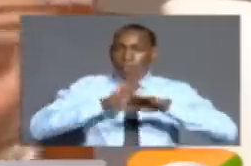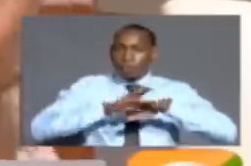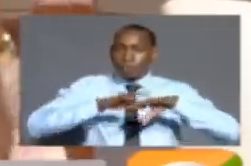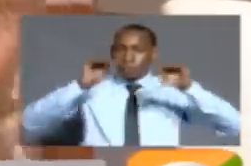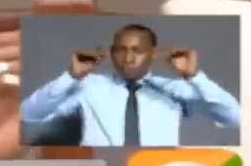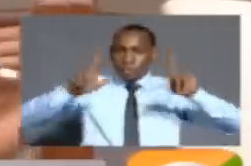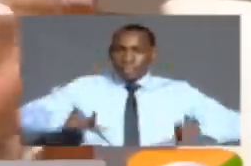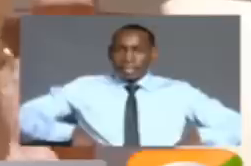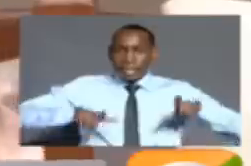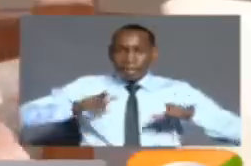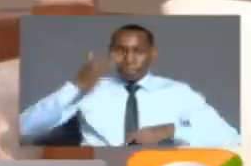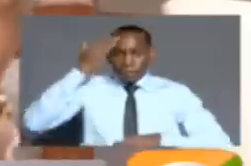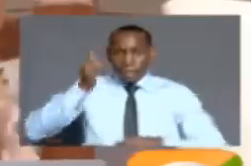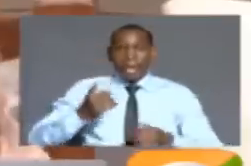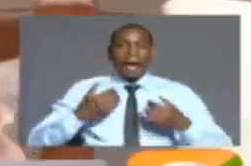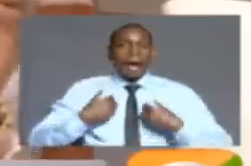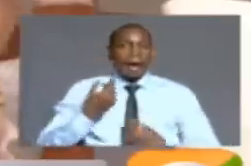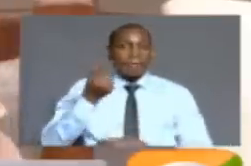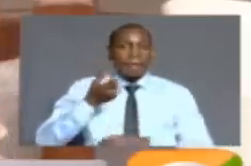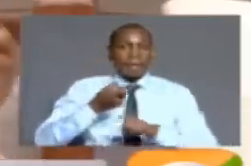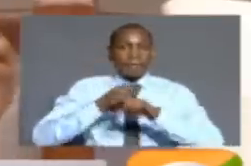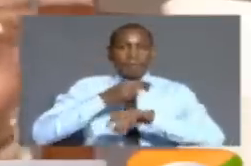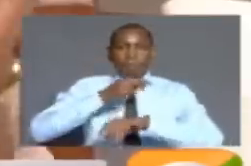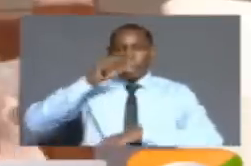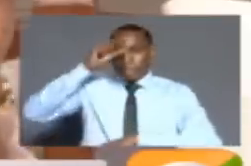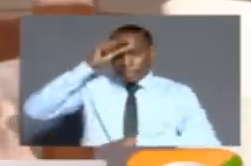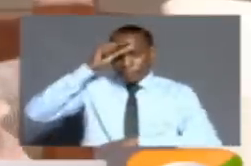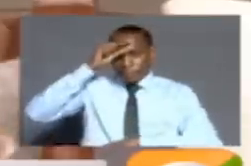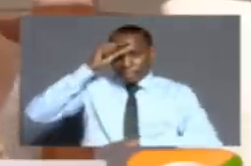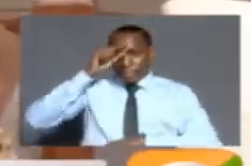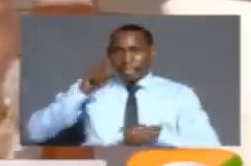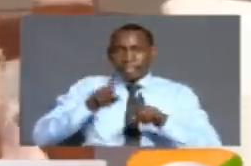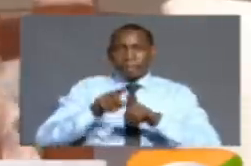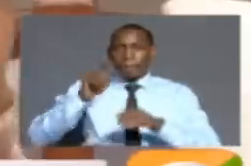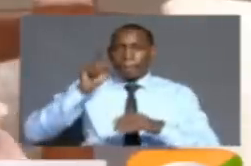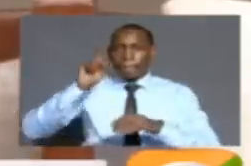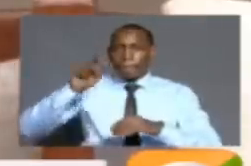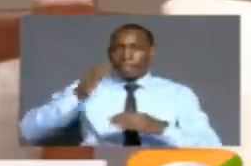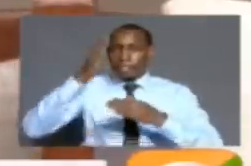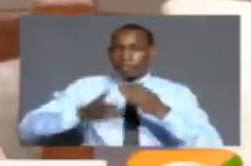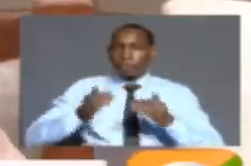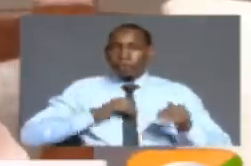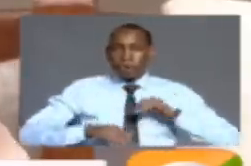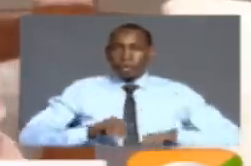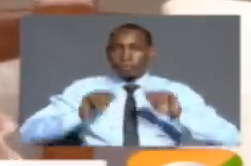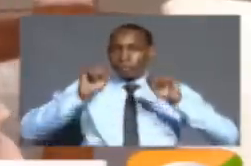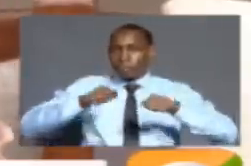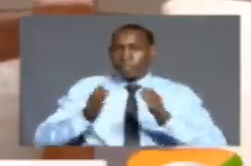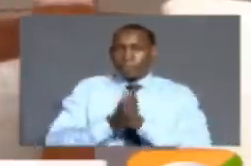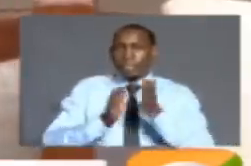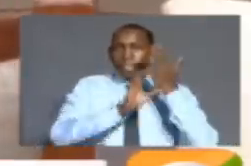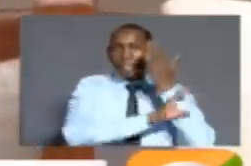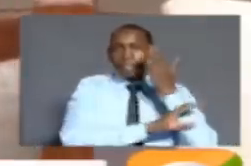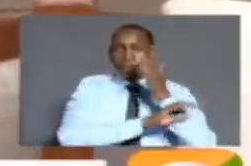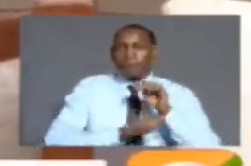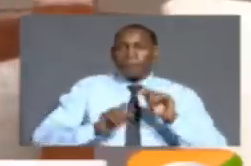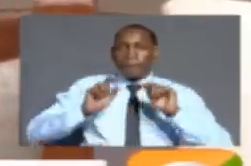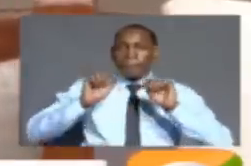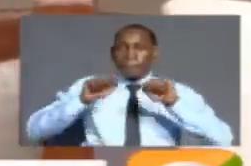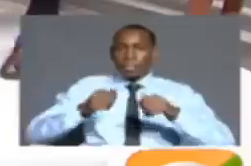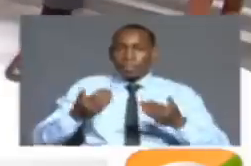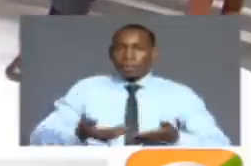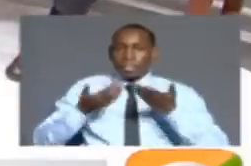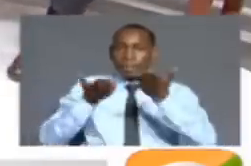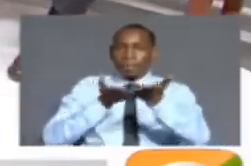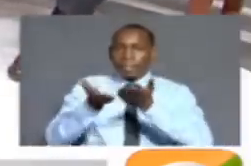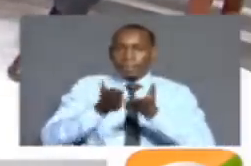lives because there is money from the government for that, and we must stop corruption so that we are able, and the country is able to provide services for these people.